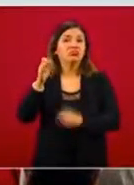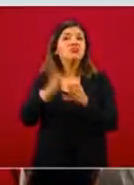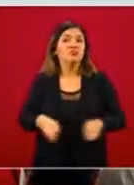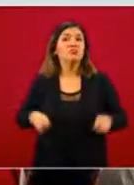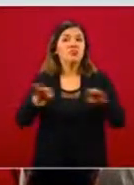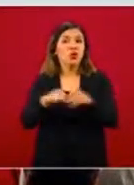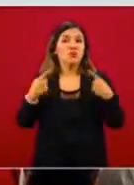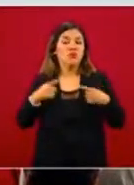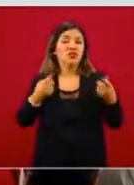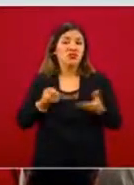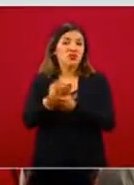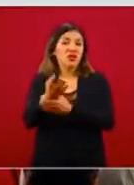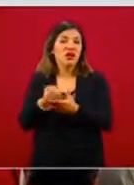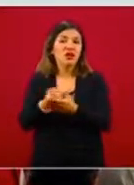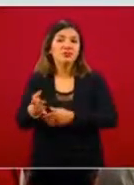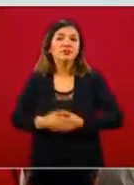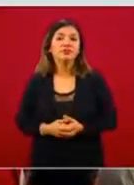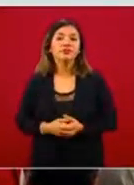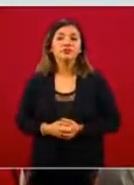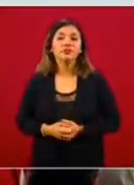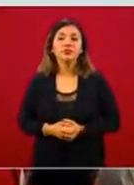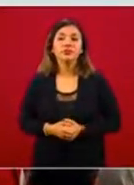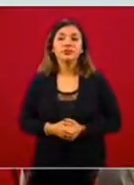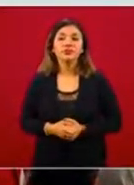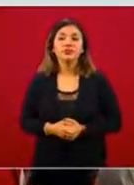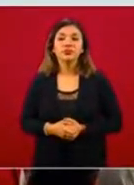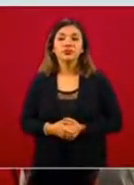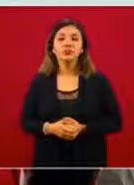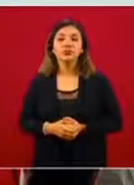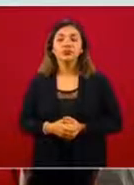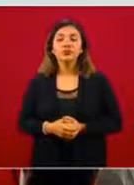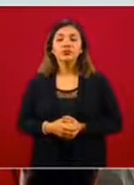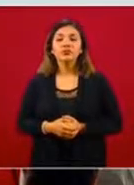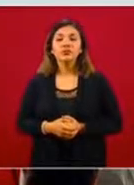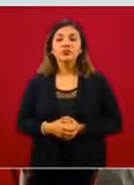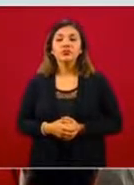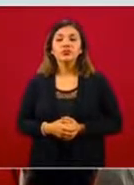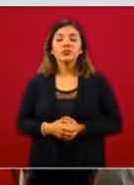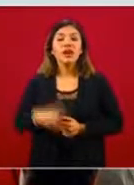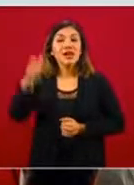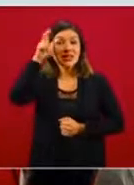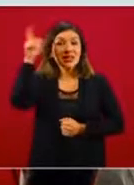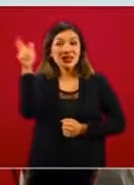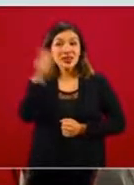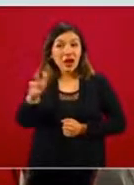in the past week had increased considerably.